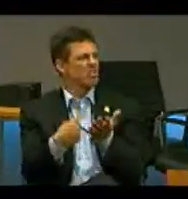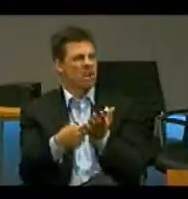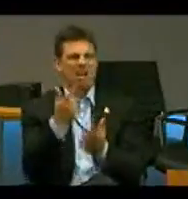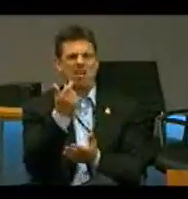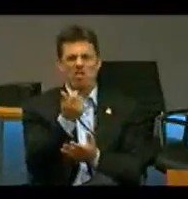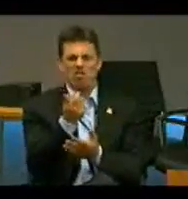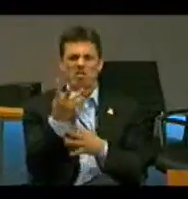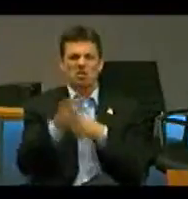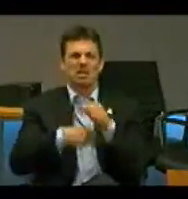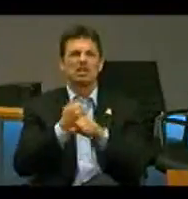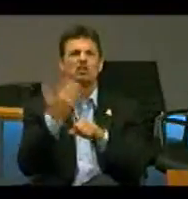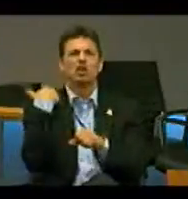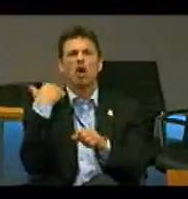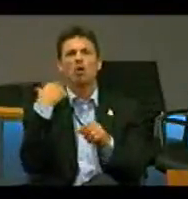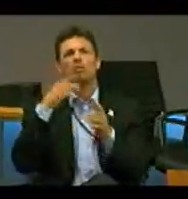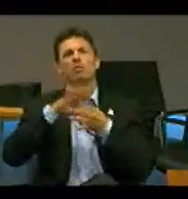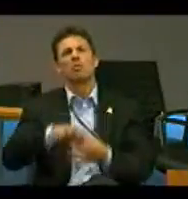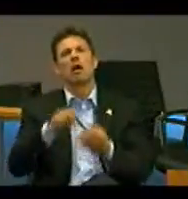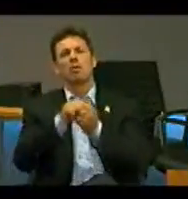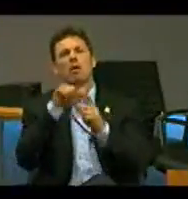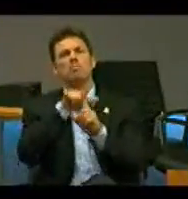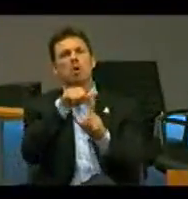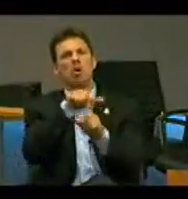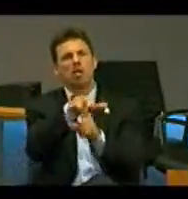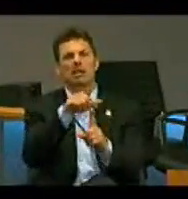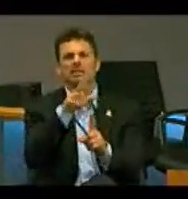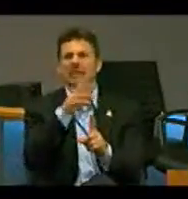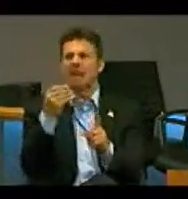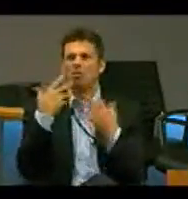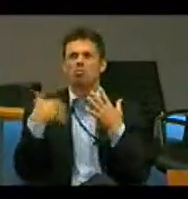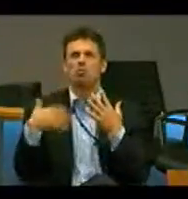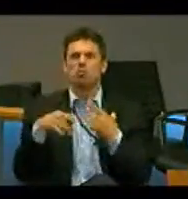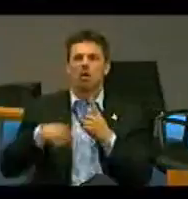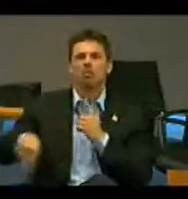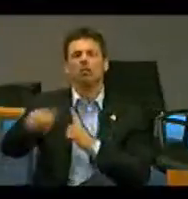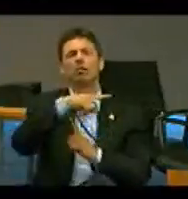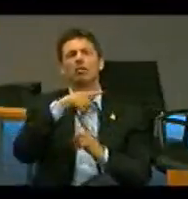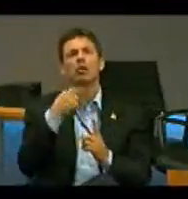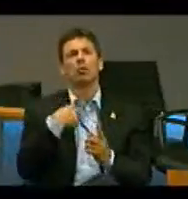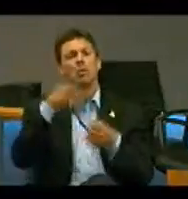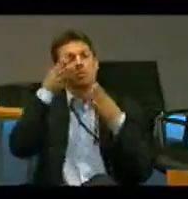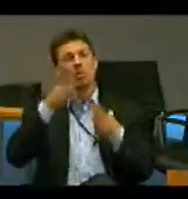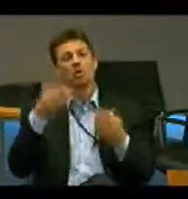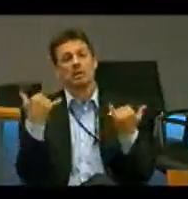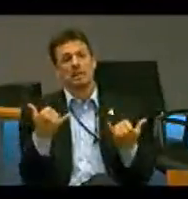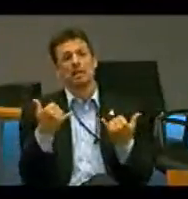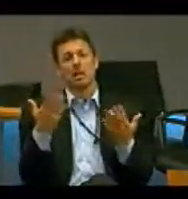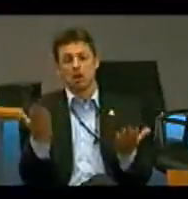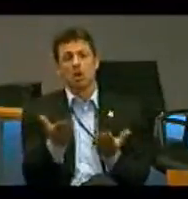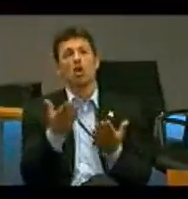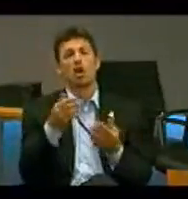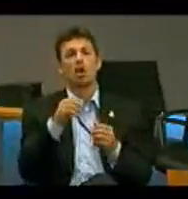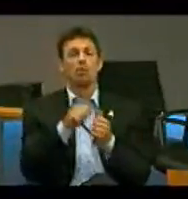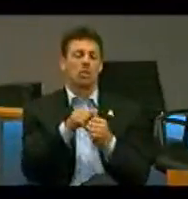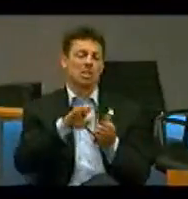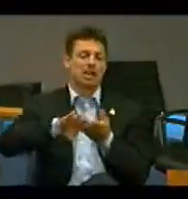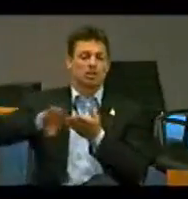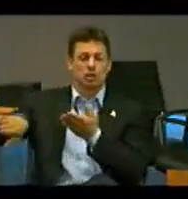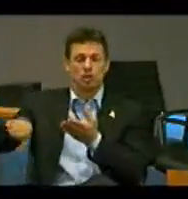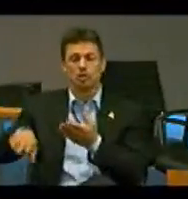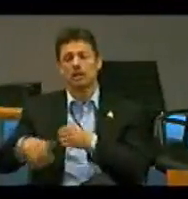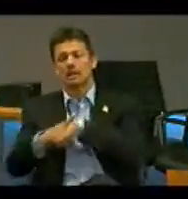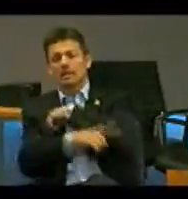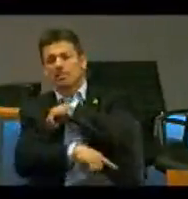actually, on bullying and the prevalence of bullying. And we've been focused here on the exclusion or discipline